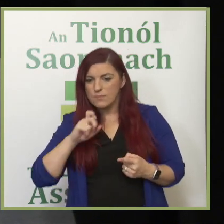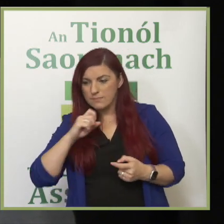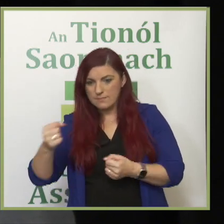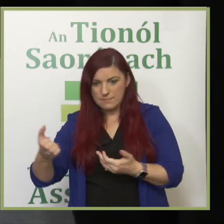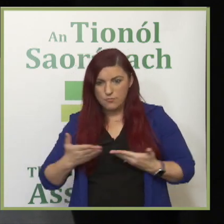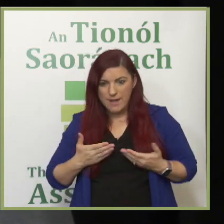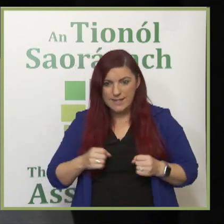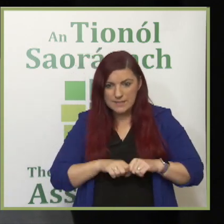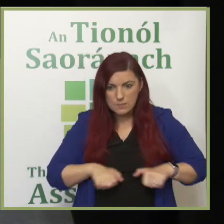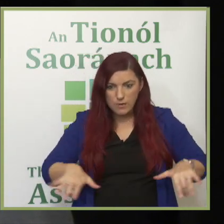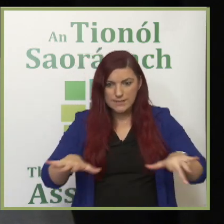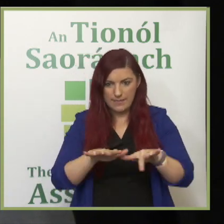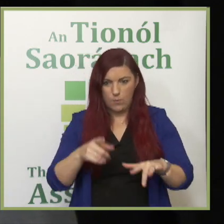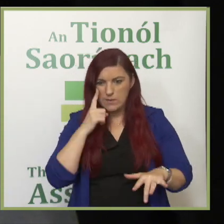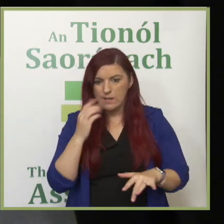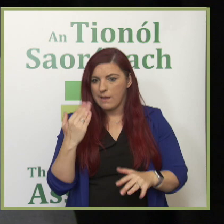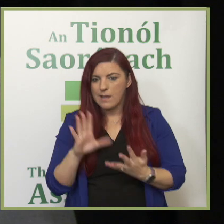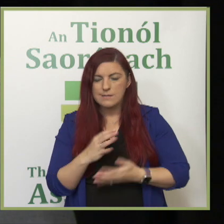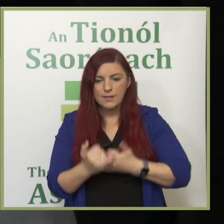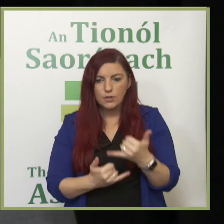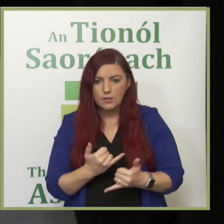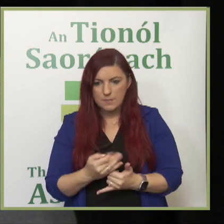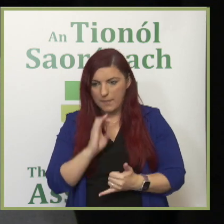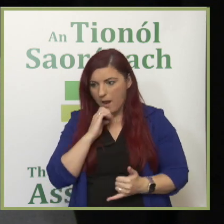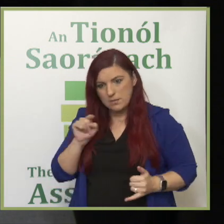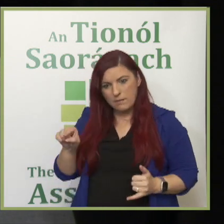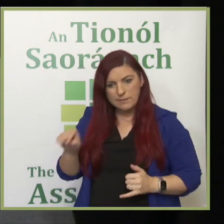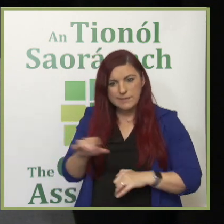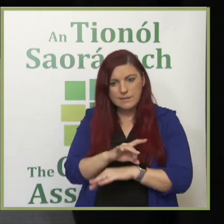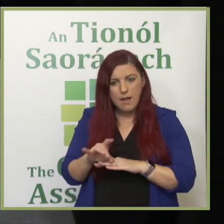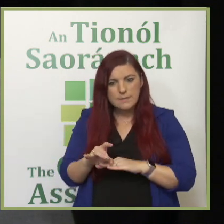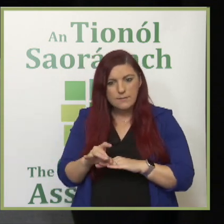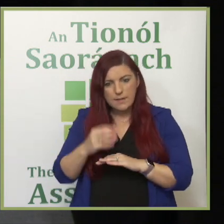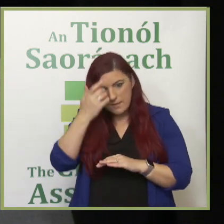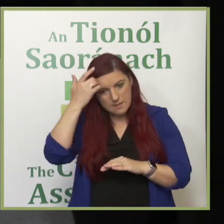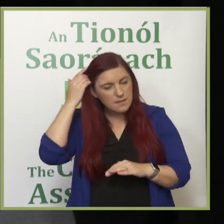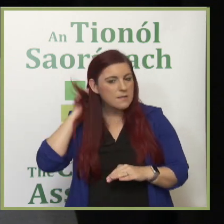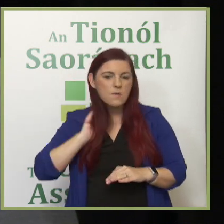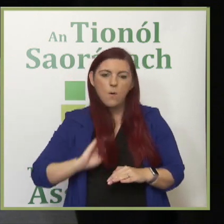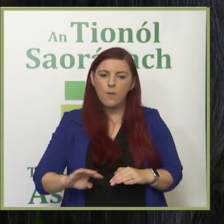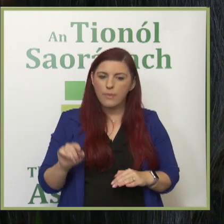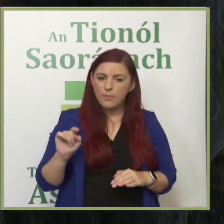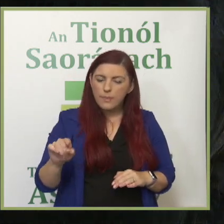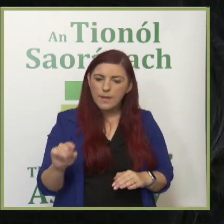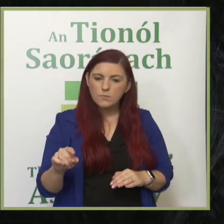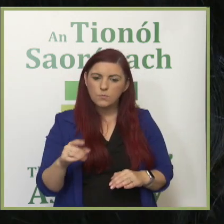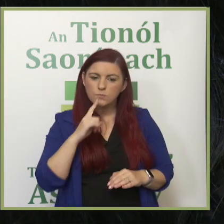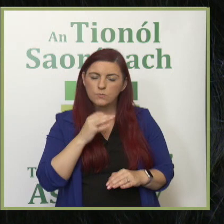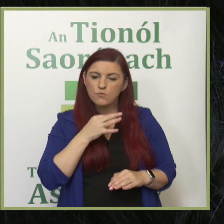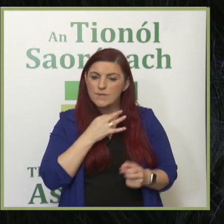European cities over the last decade. And these substances, 3-MMC and 3-CMC, were risk assessed in